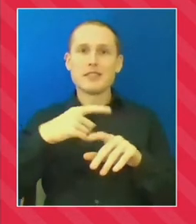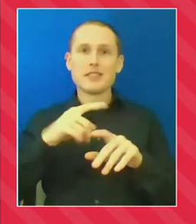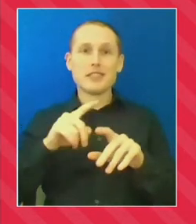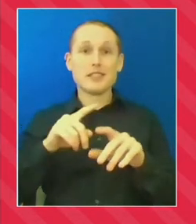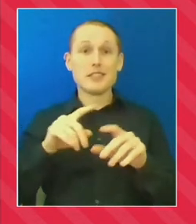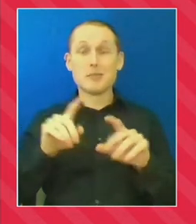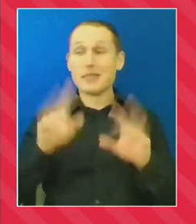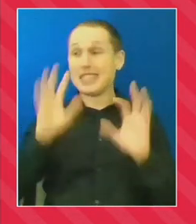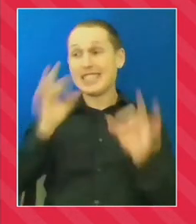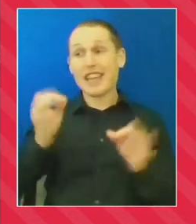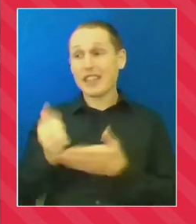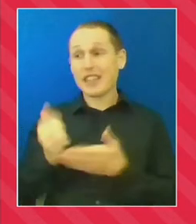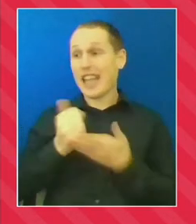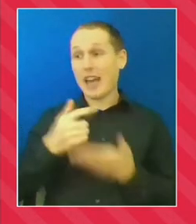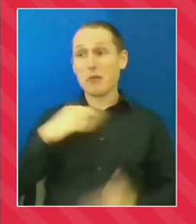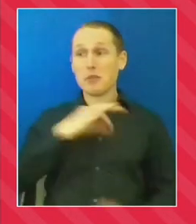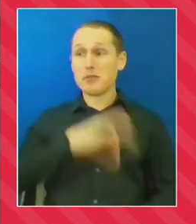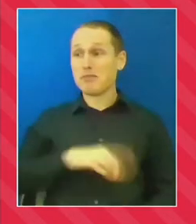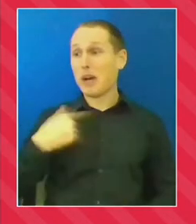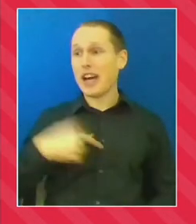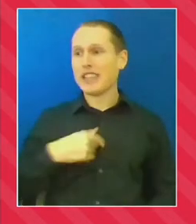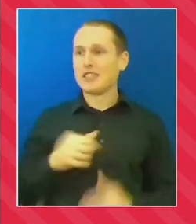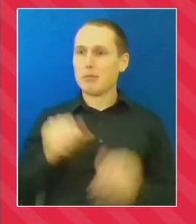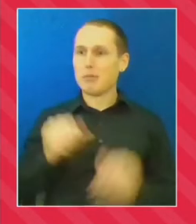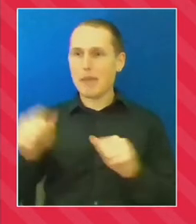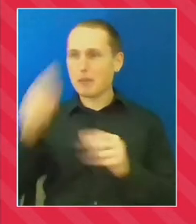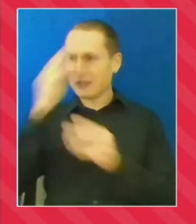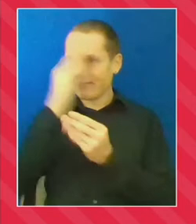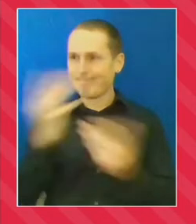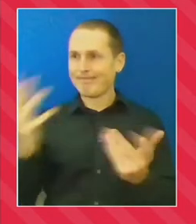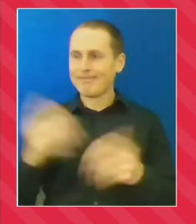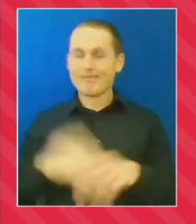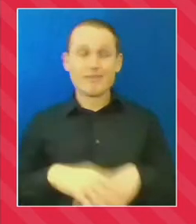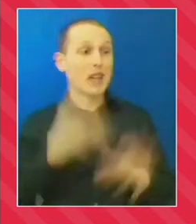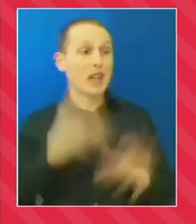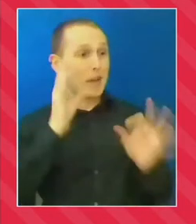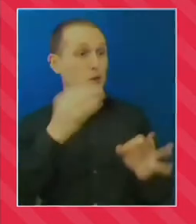us to be able to share. Absolutely. Thank you, Pamela.